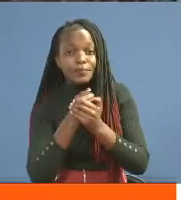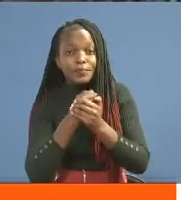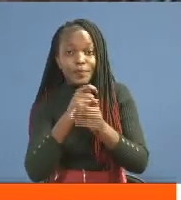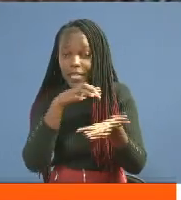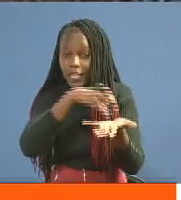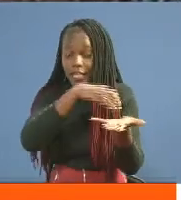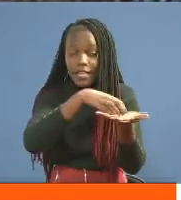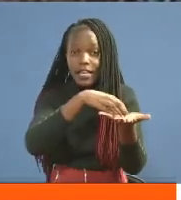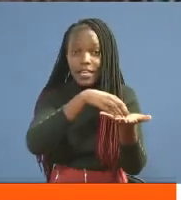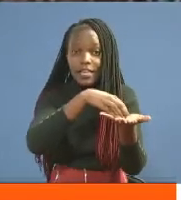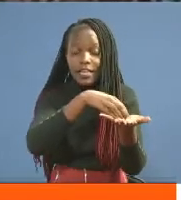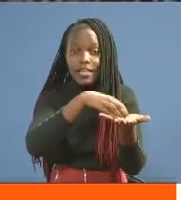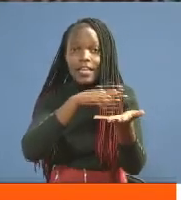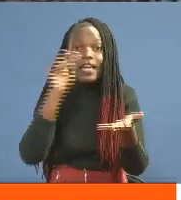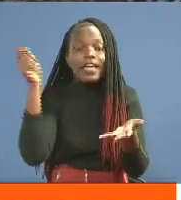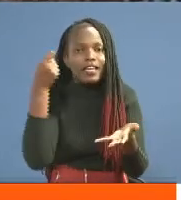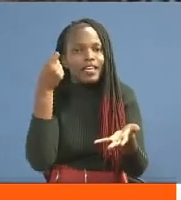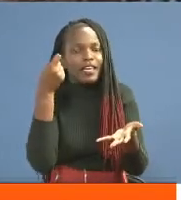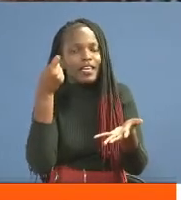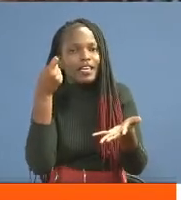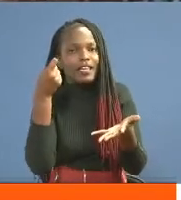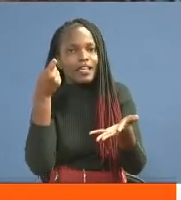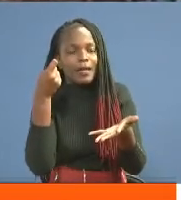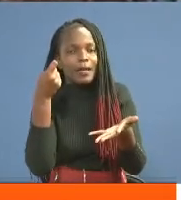The case is a Kenyan citizen